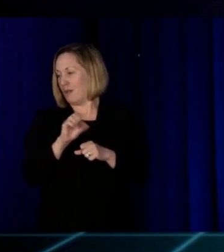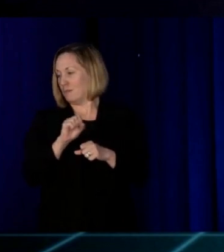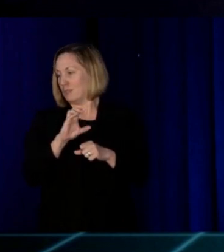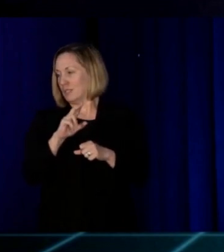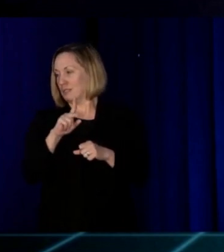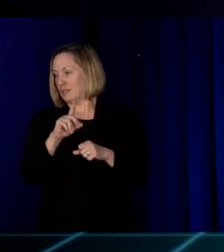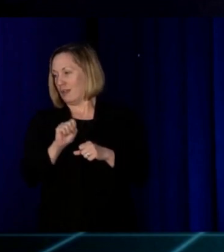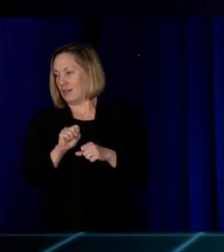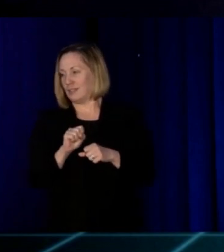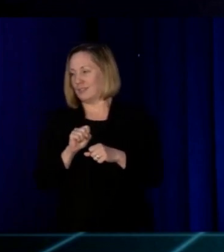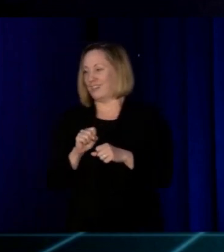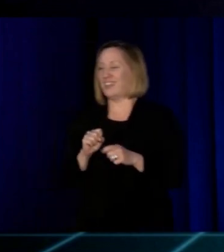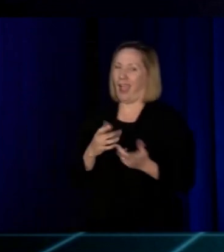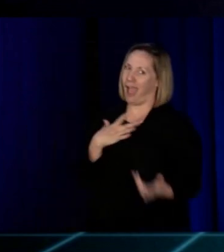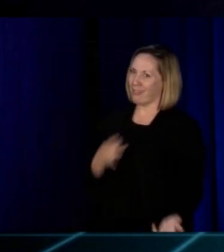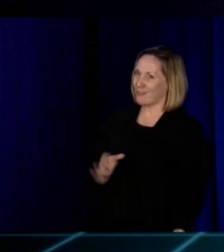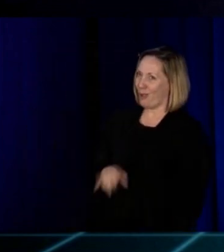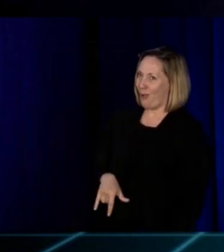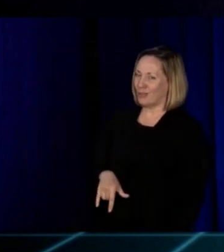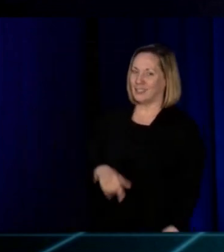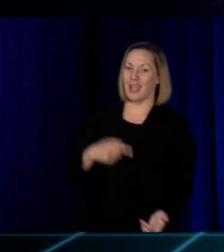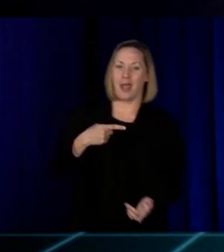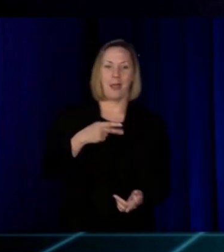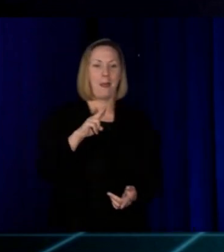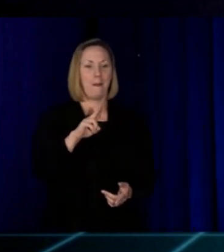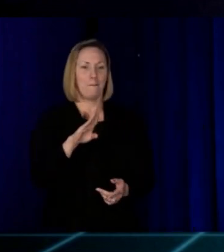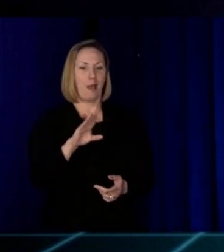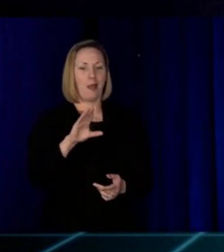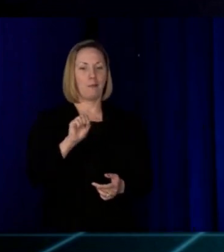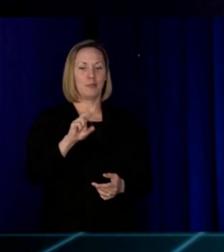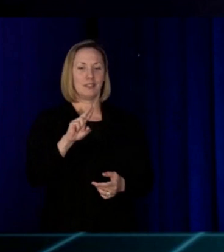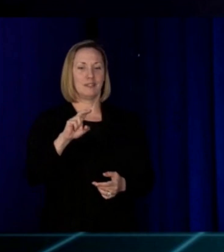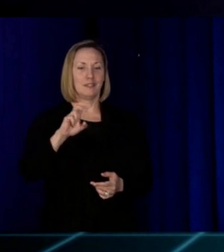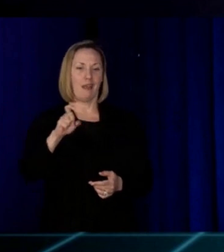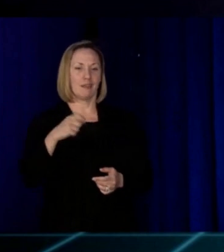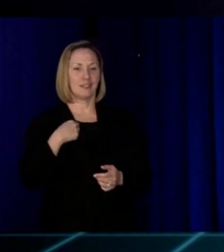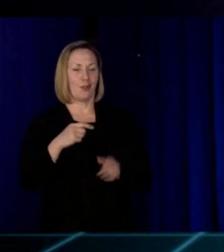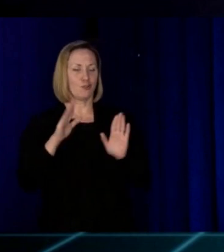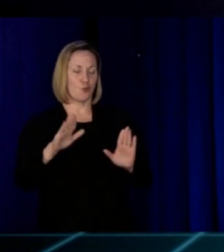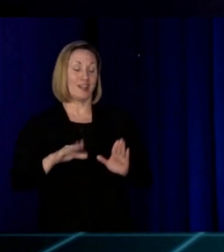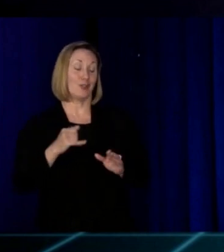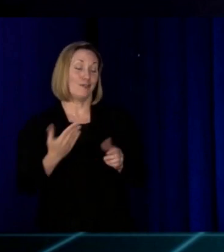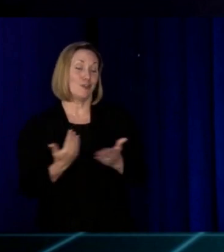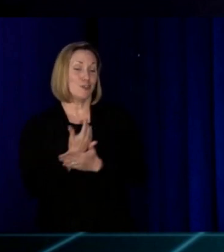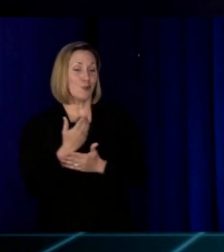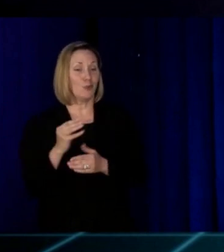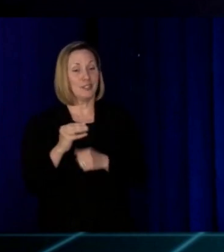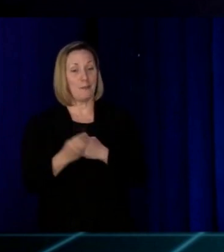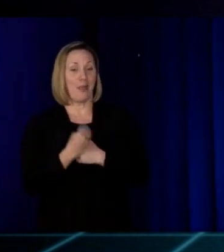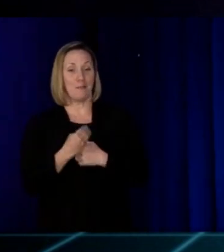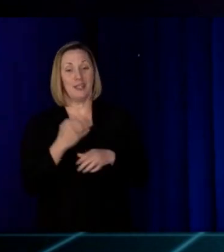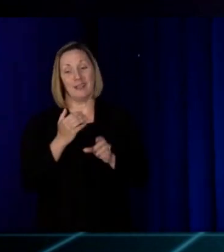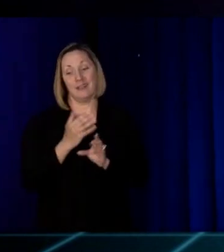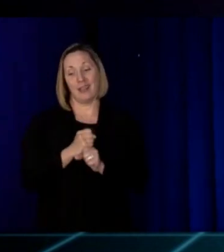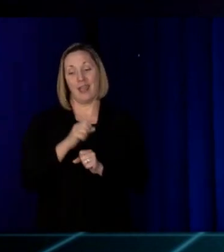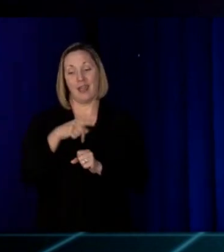I like those. Yeah, pub subs are great. So if you're new to Miami, go visit the Publix, get a pub sub. They're actually pretty